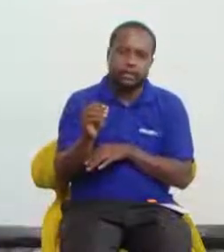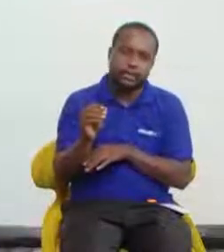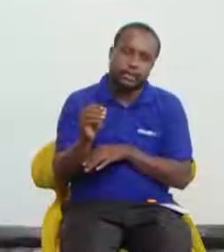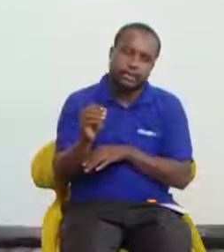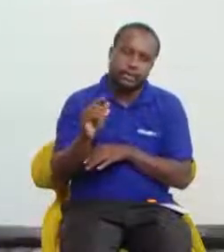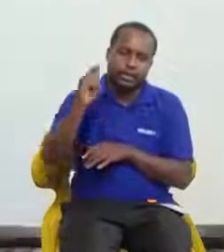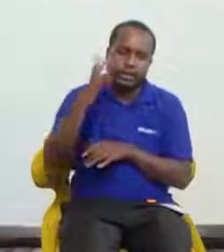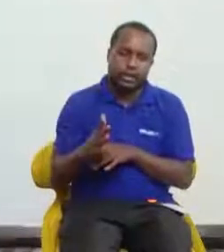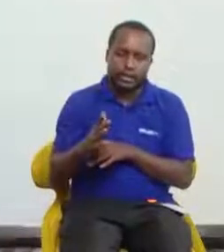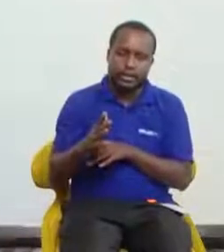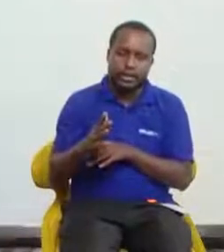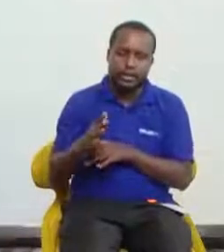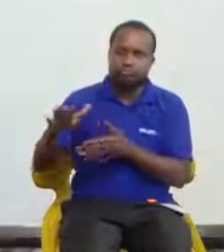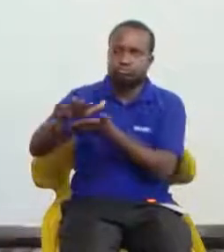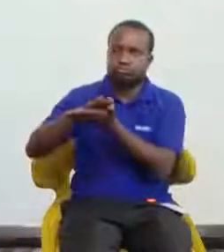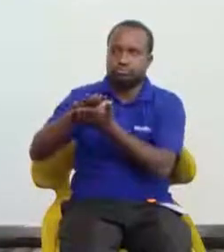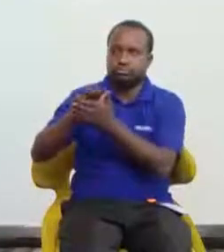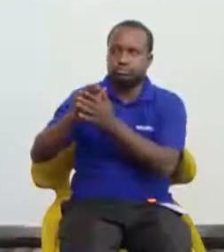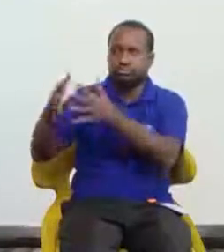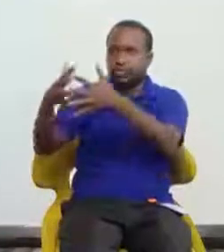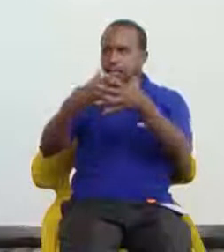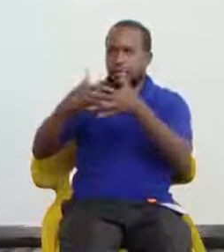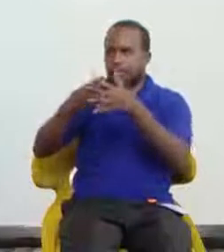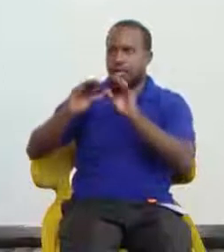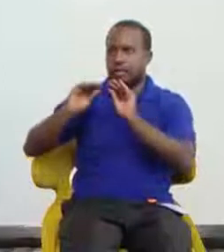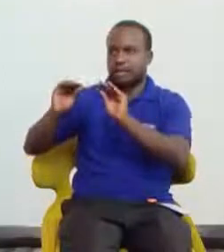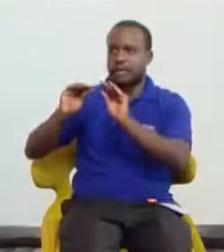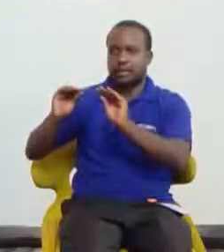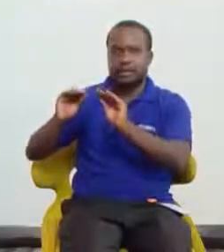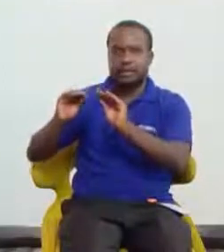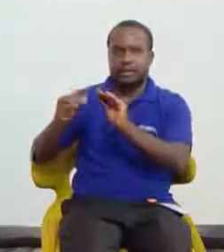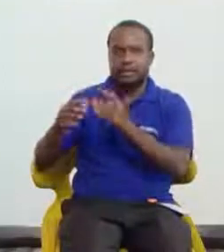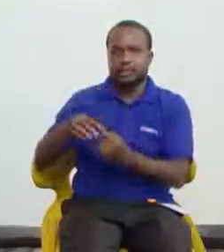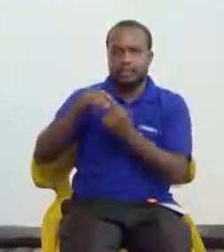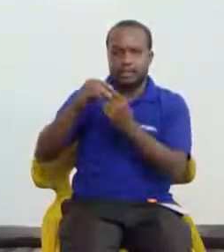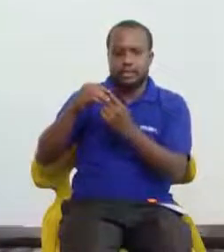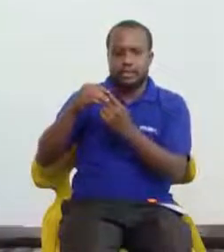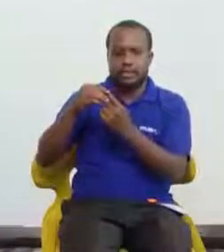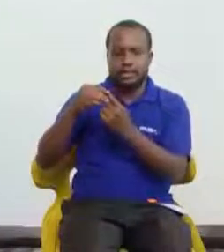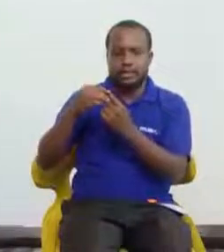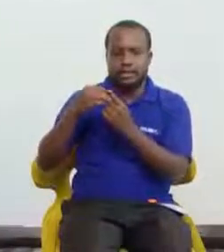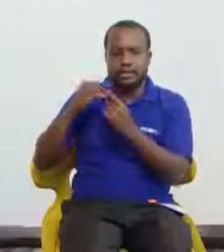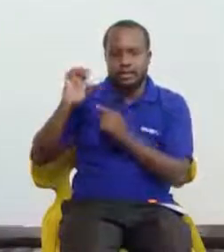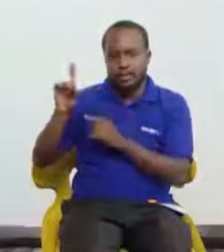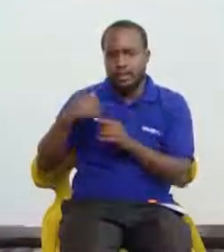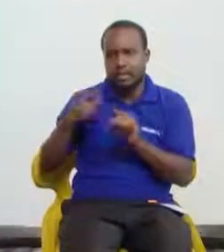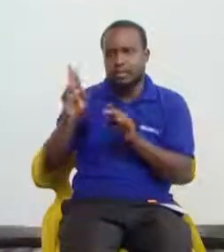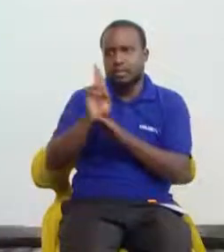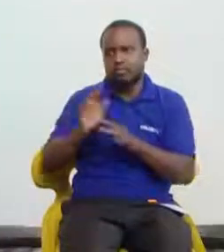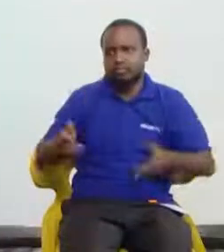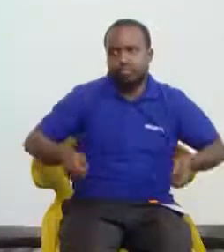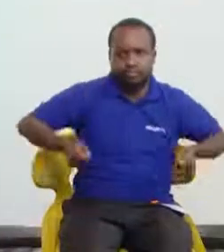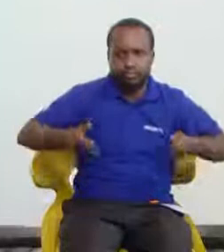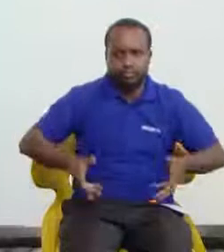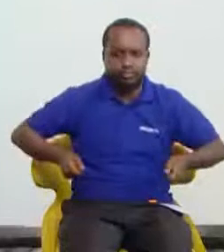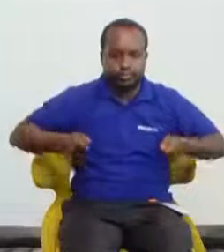US-based teacher. I teach special education. I use the wheelchair, and